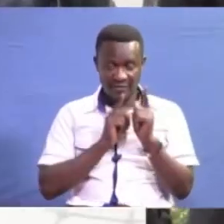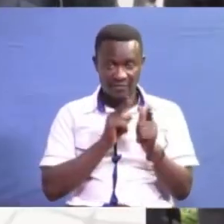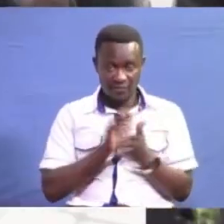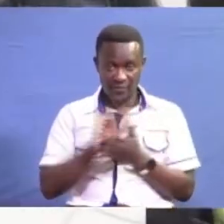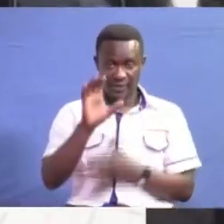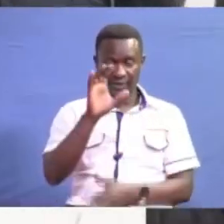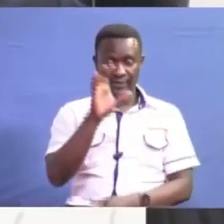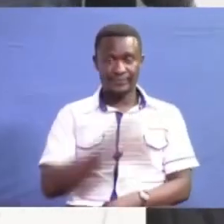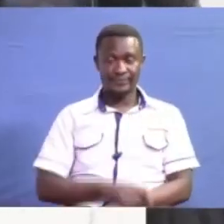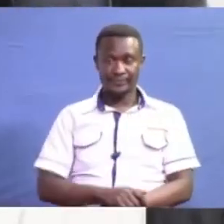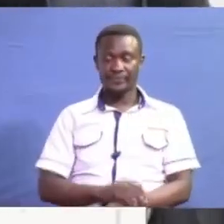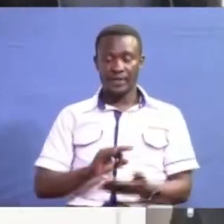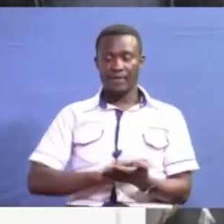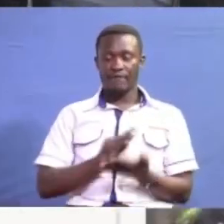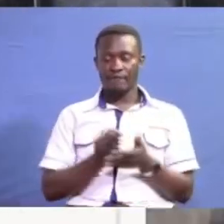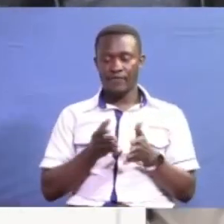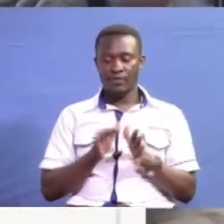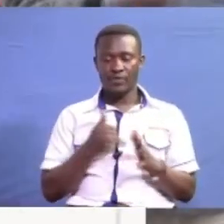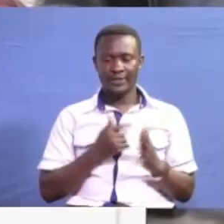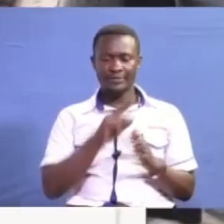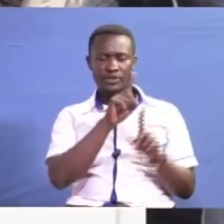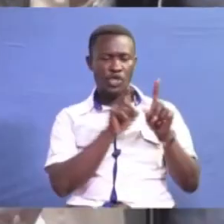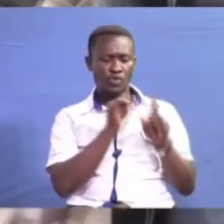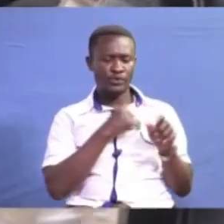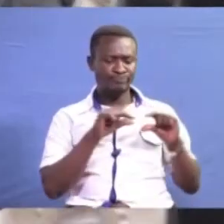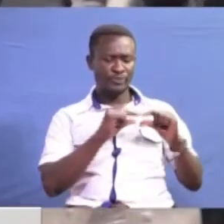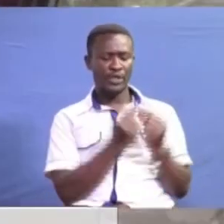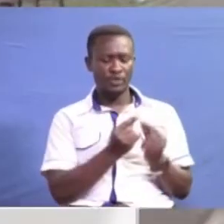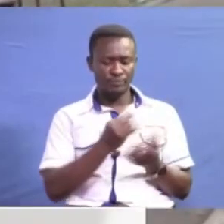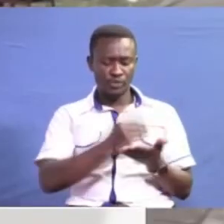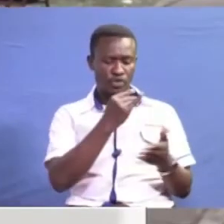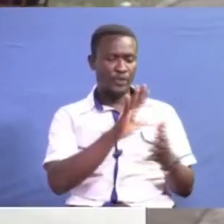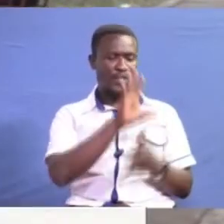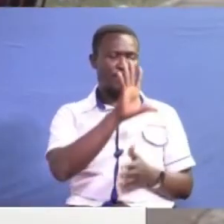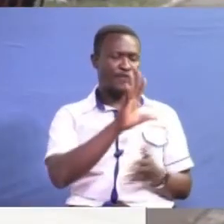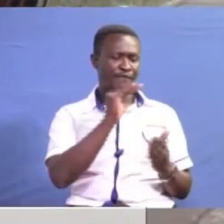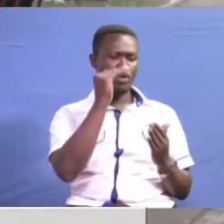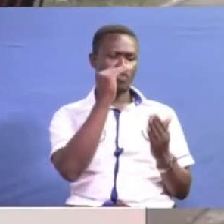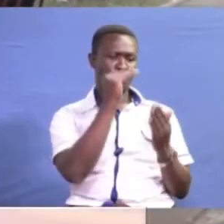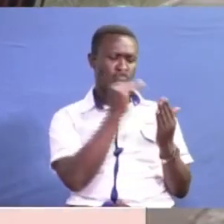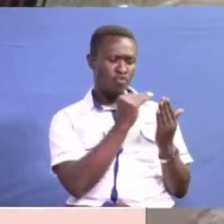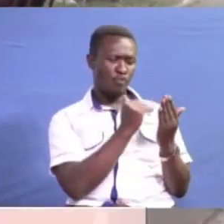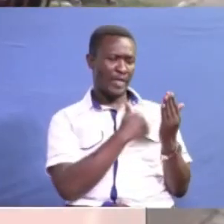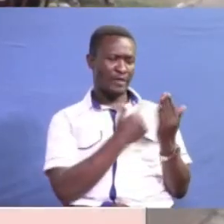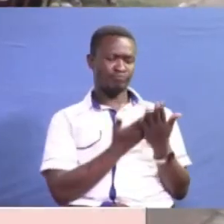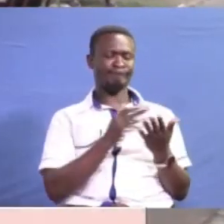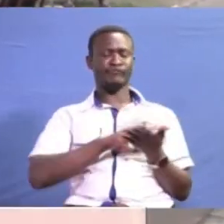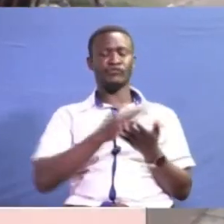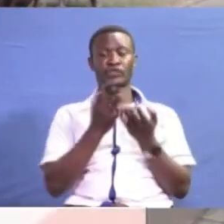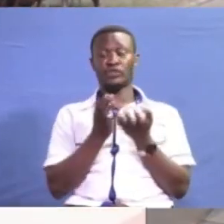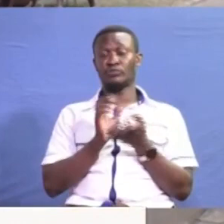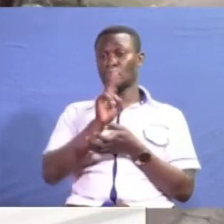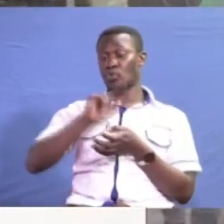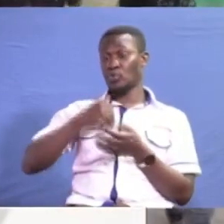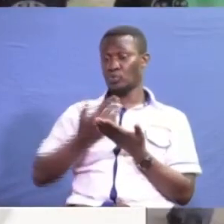case. Funding model in question categorizes students into 5 brands according to their financial needs using a